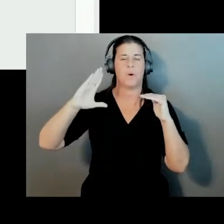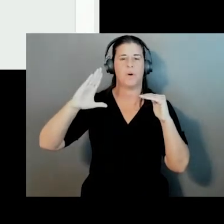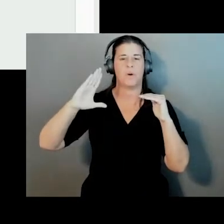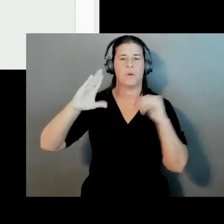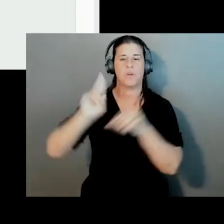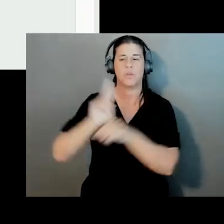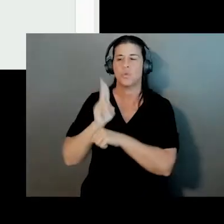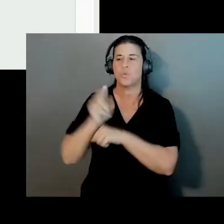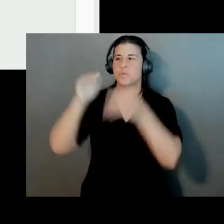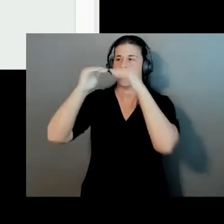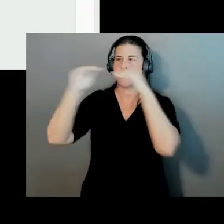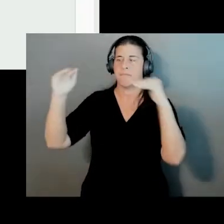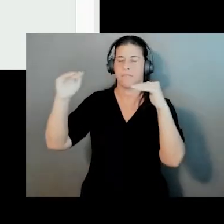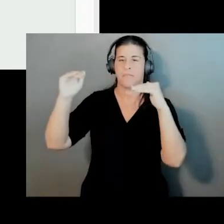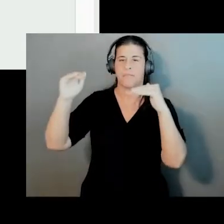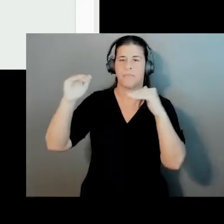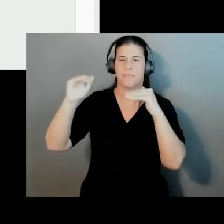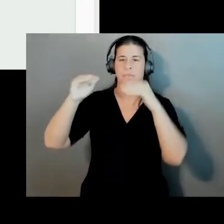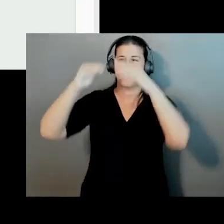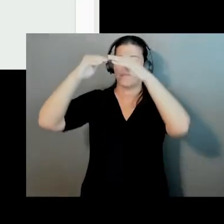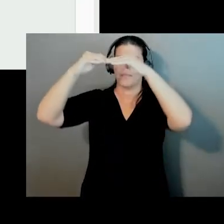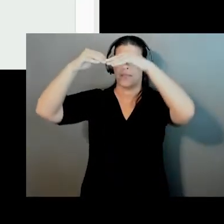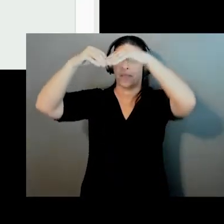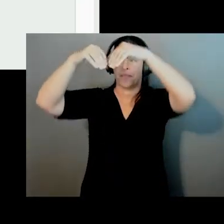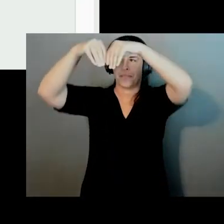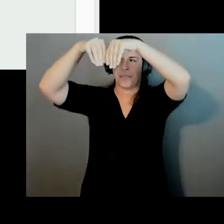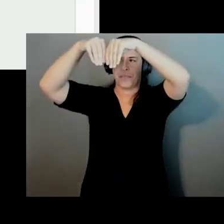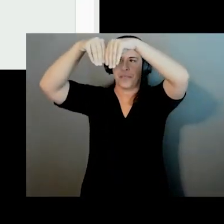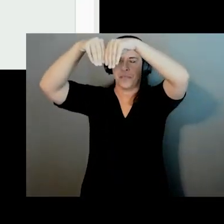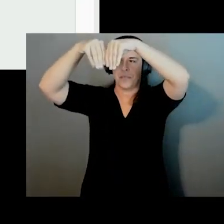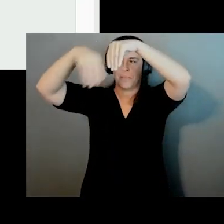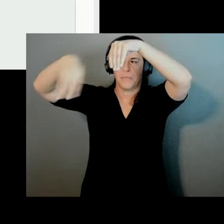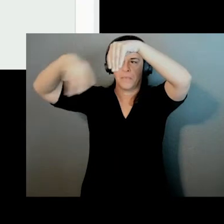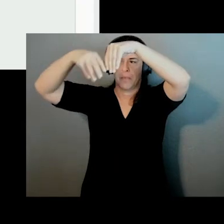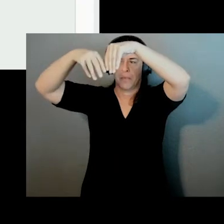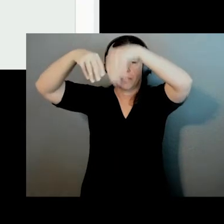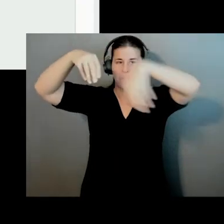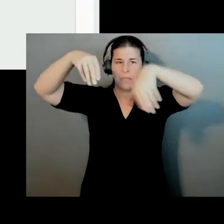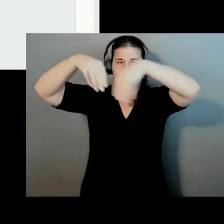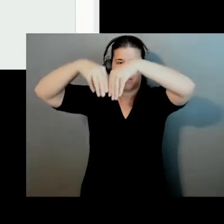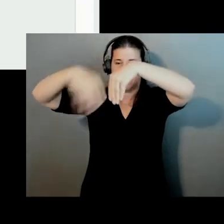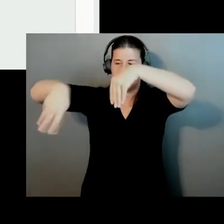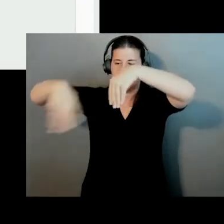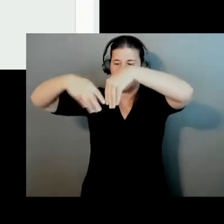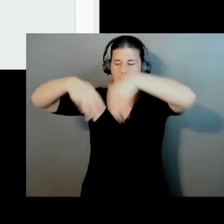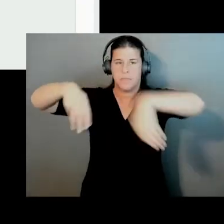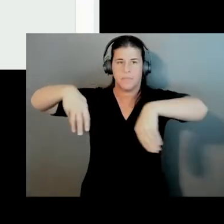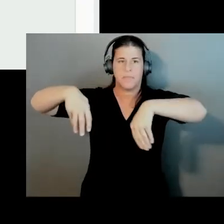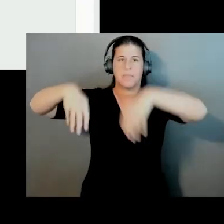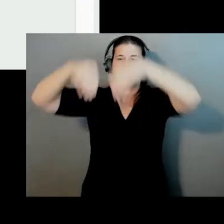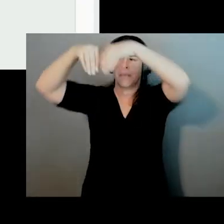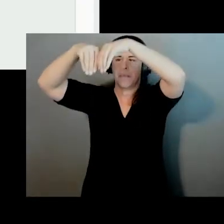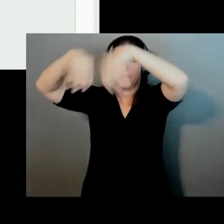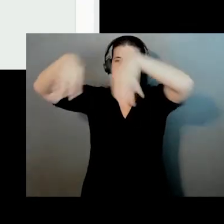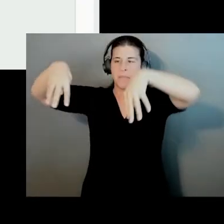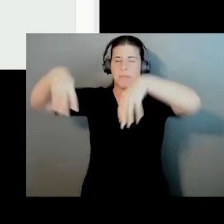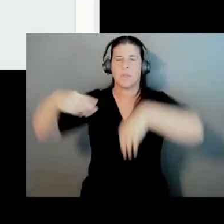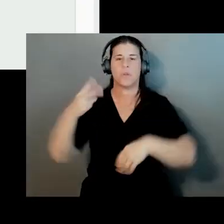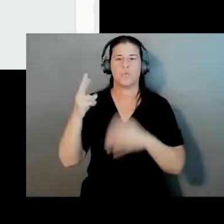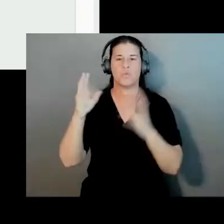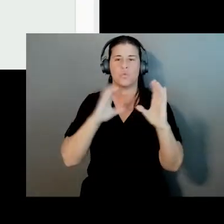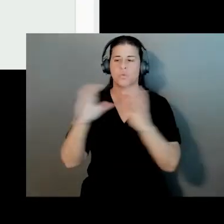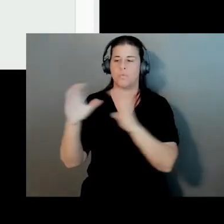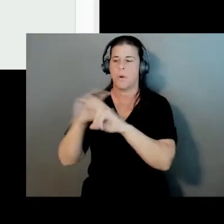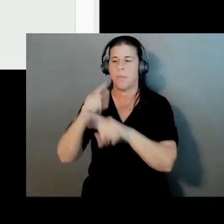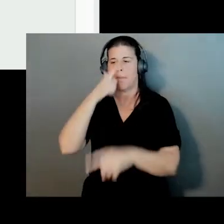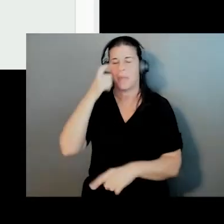to subdivide further into two smaller pools next. But because this is the first